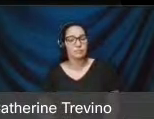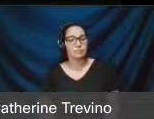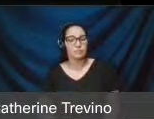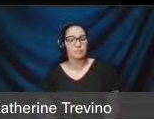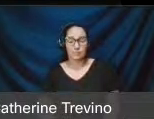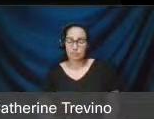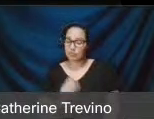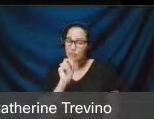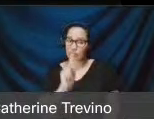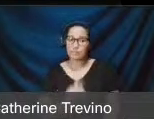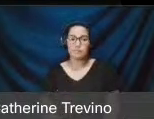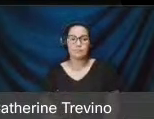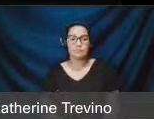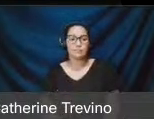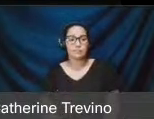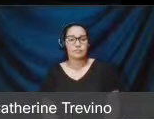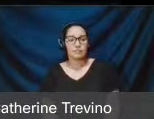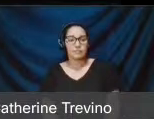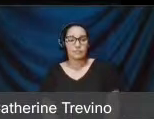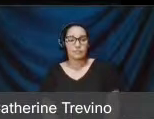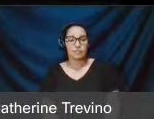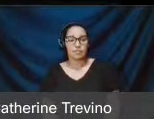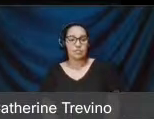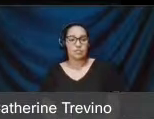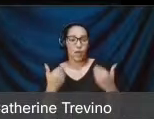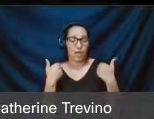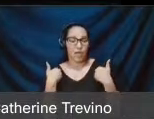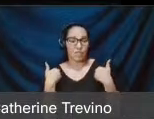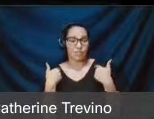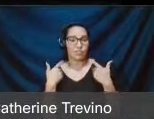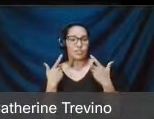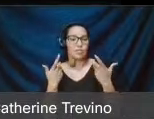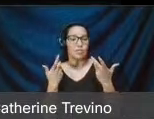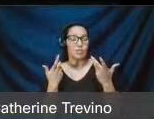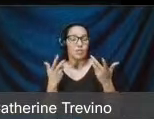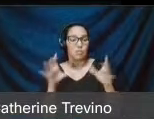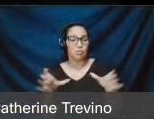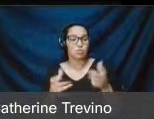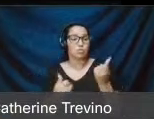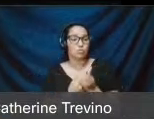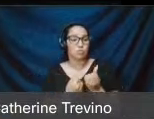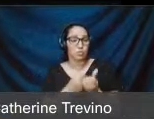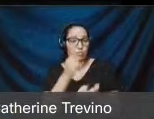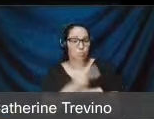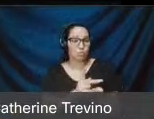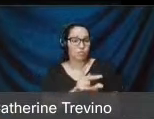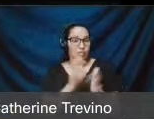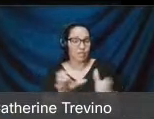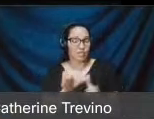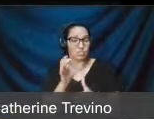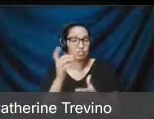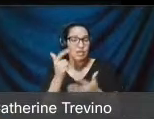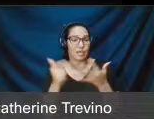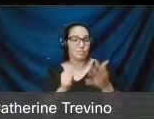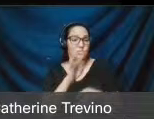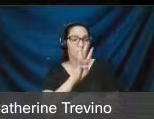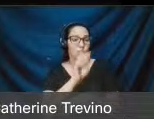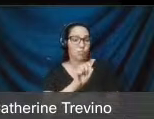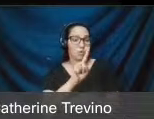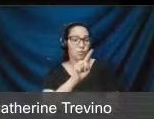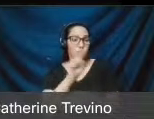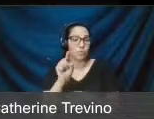Okay, so do I have a motion to approve action items 4.1